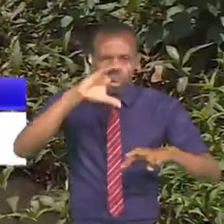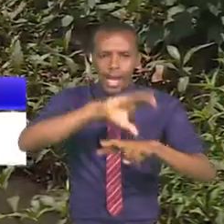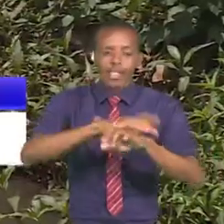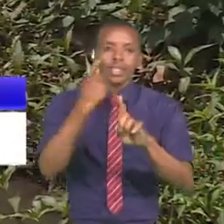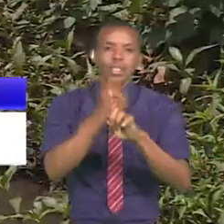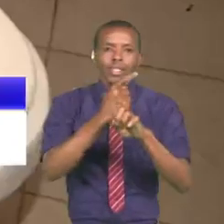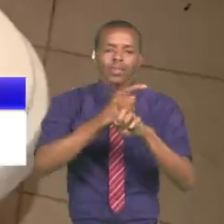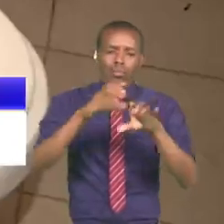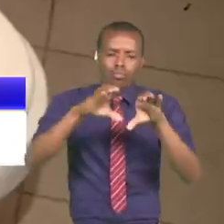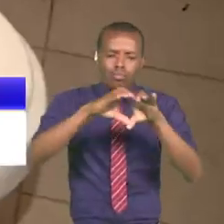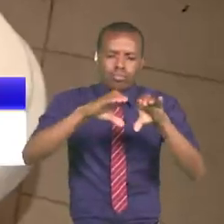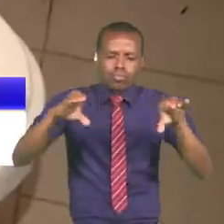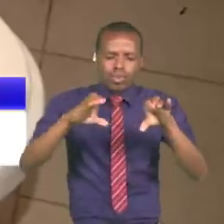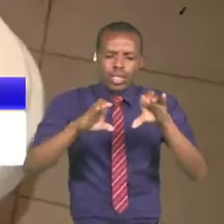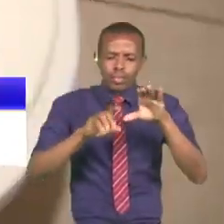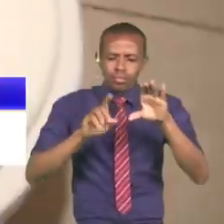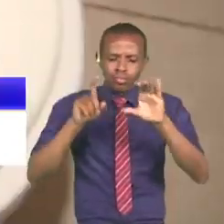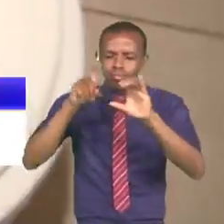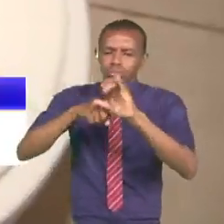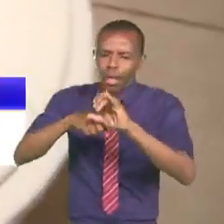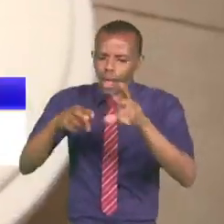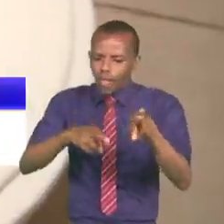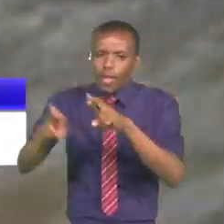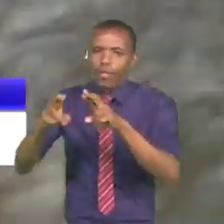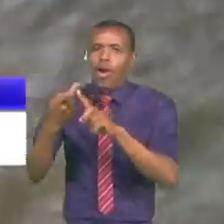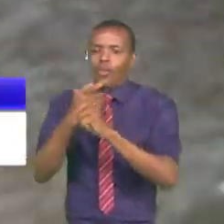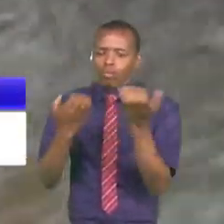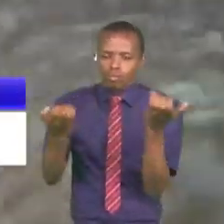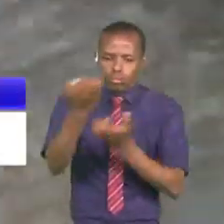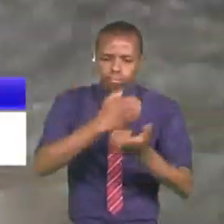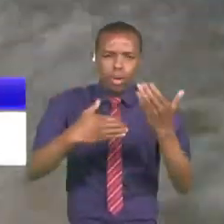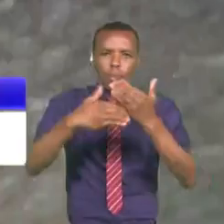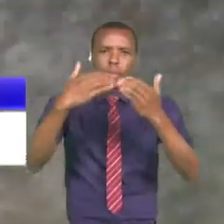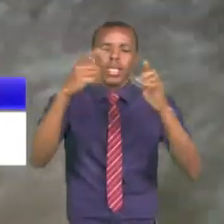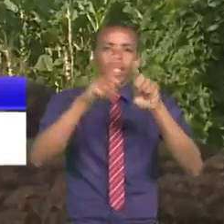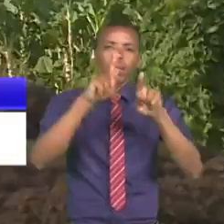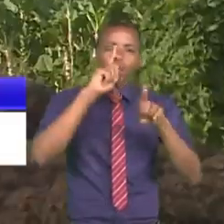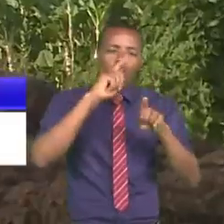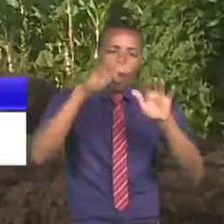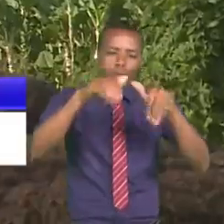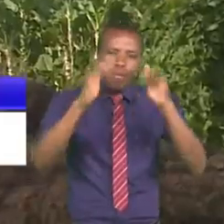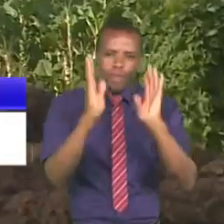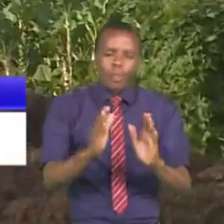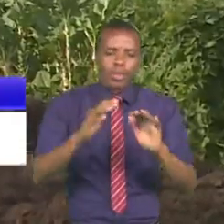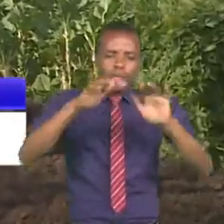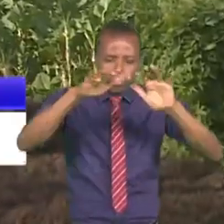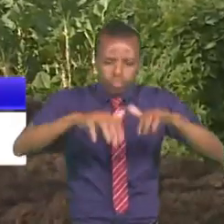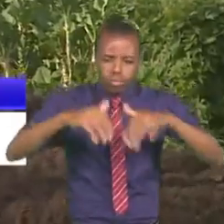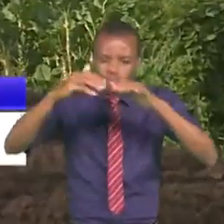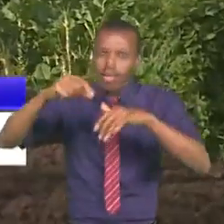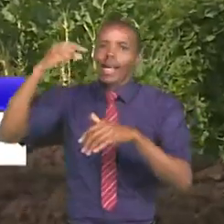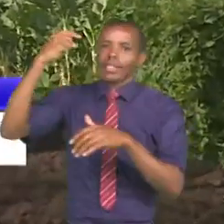drainage pipes directed to the river from giant commercial buildings and apartments, where farmers have cultivated